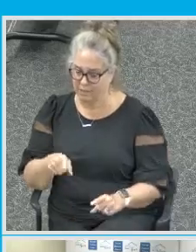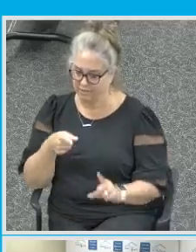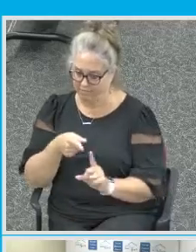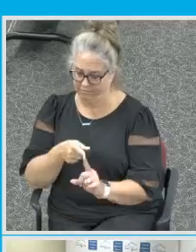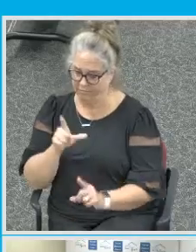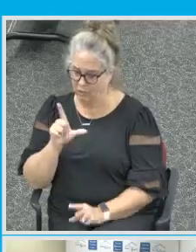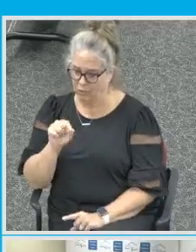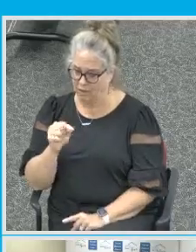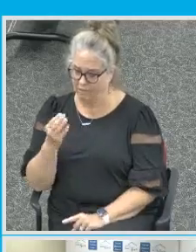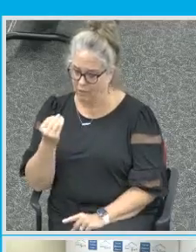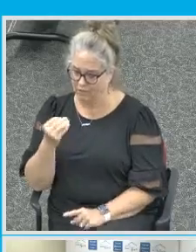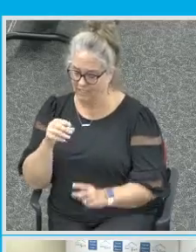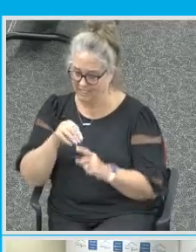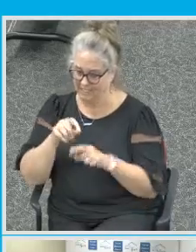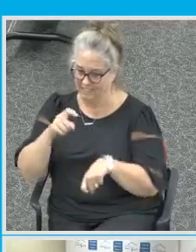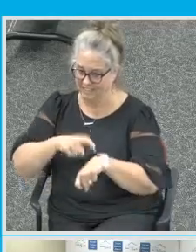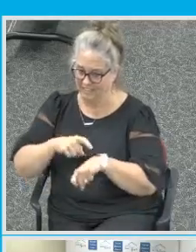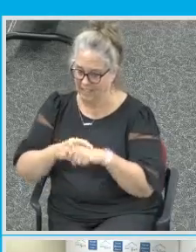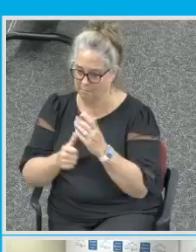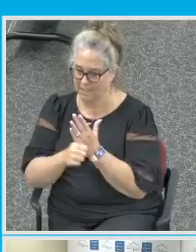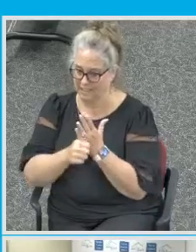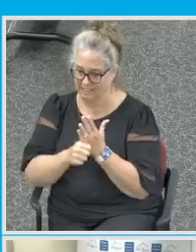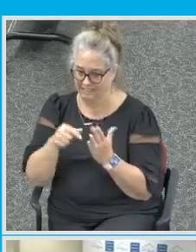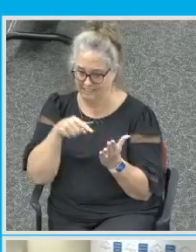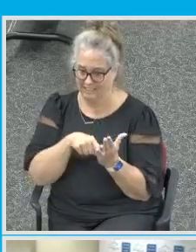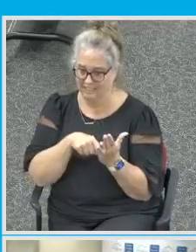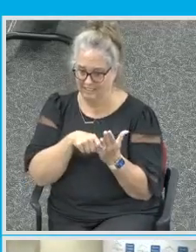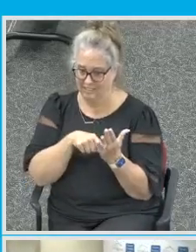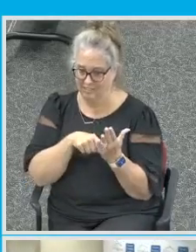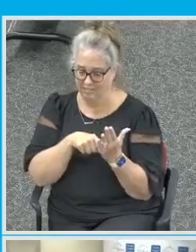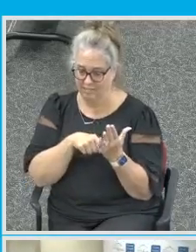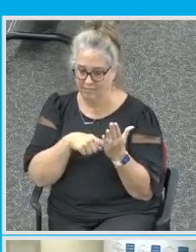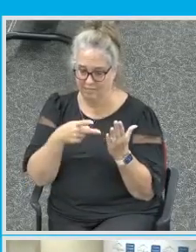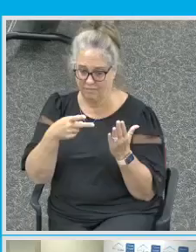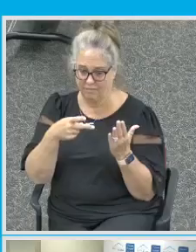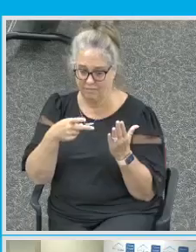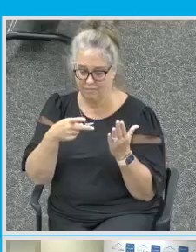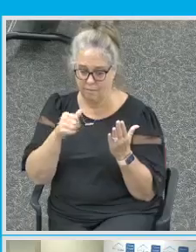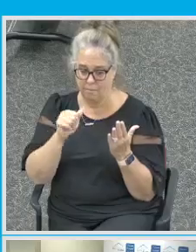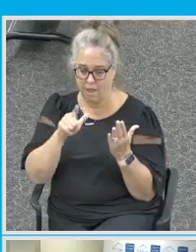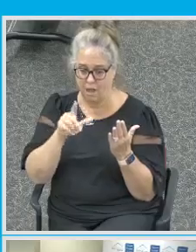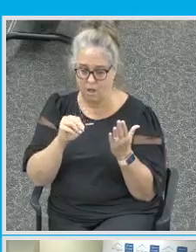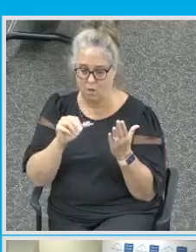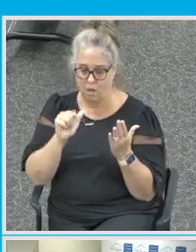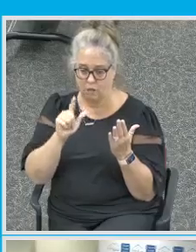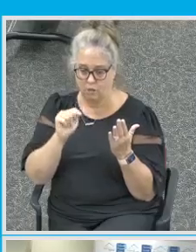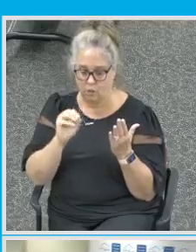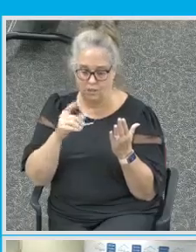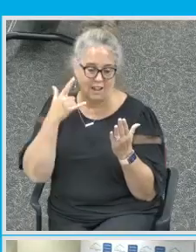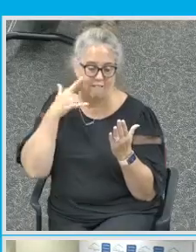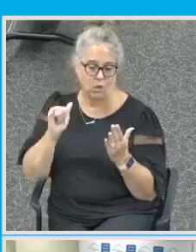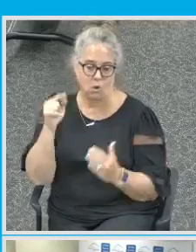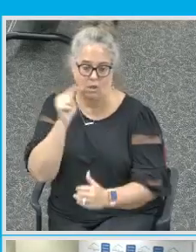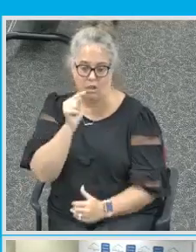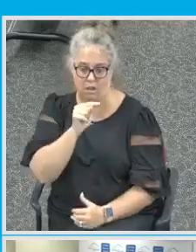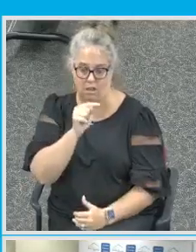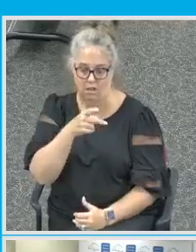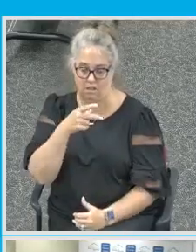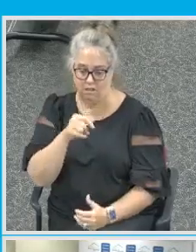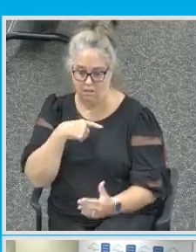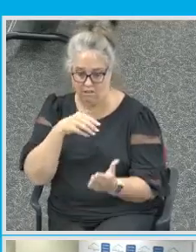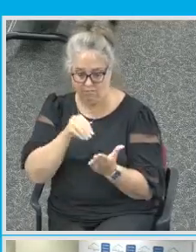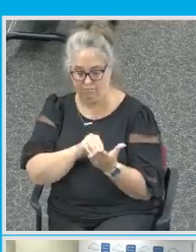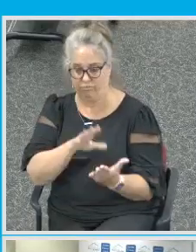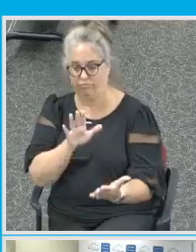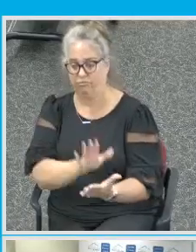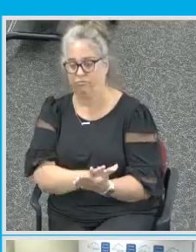Magazine and with Palo Alto, California, and Fairfax, Virginia. And that wasn't a designation that we wanted to